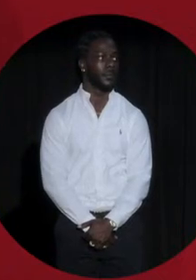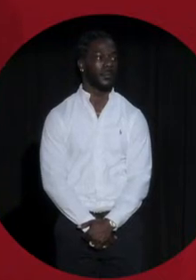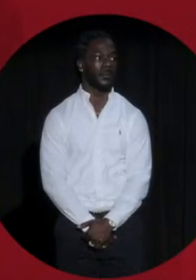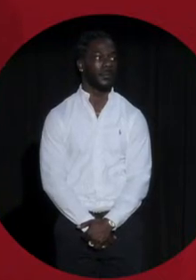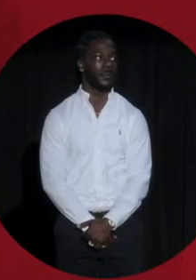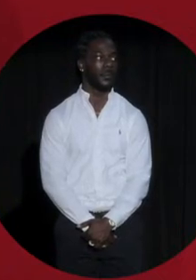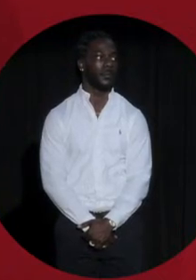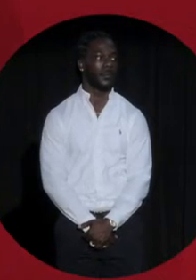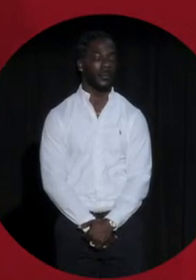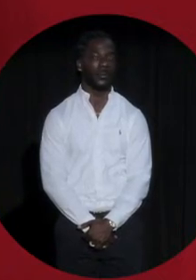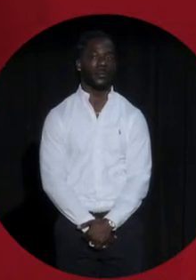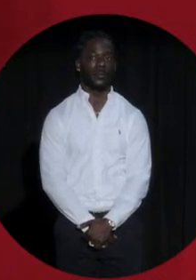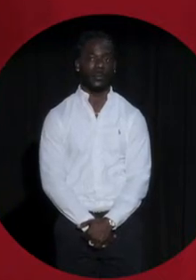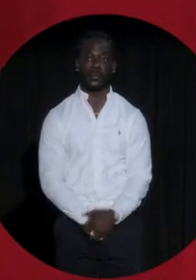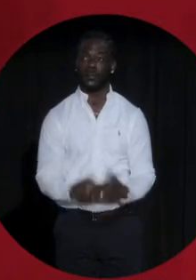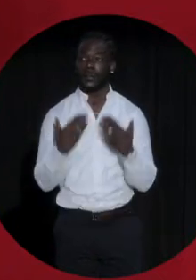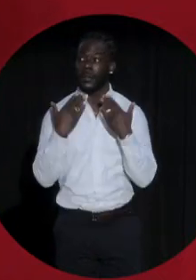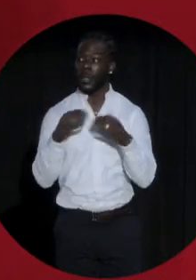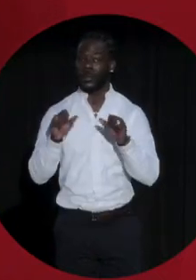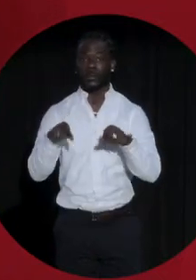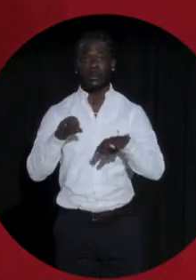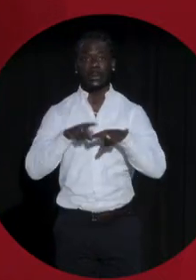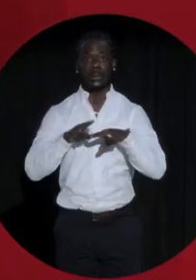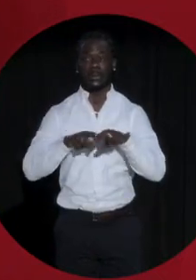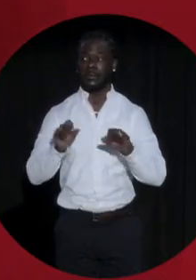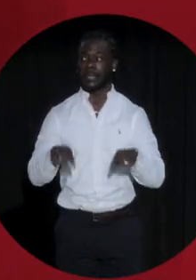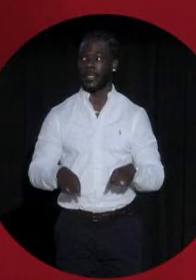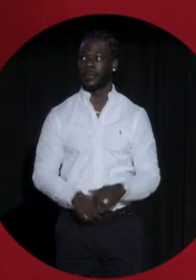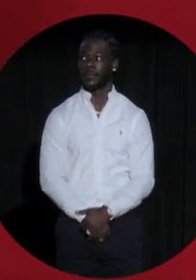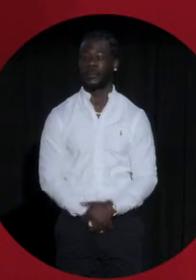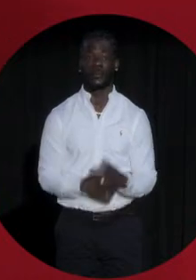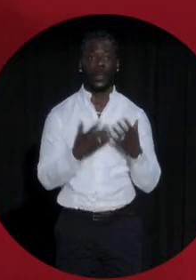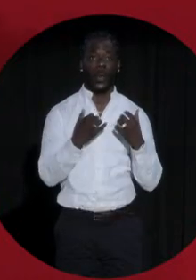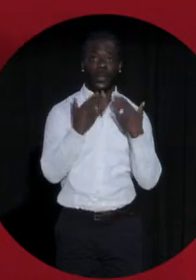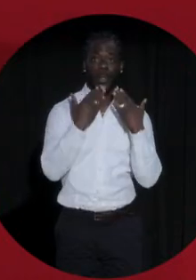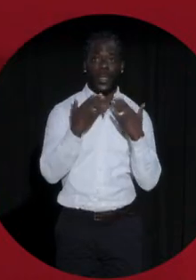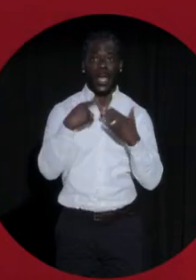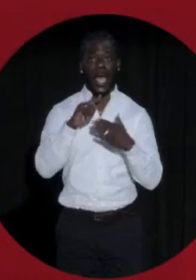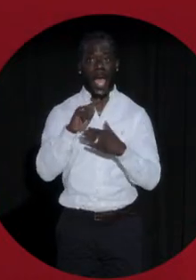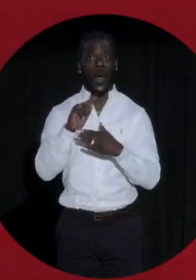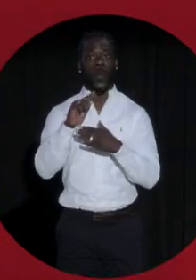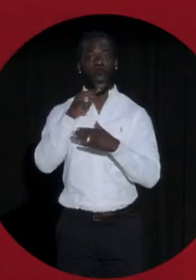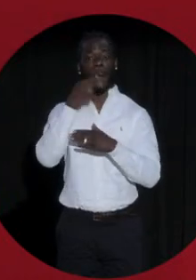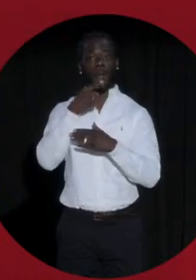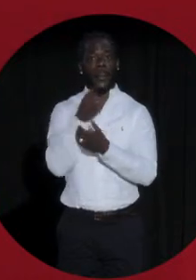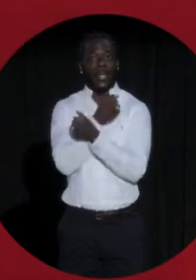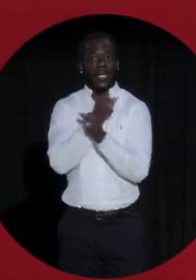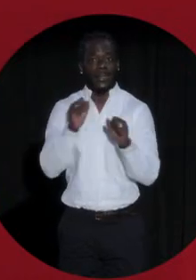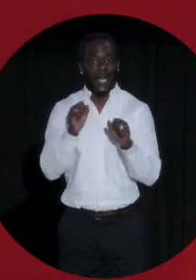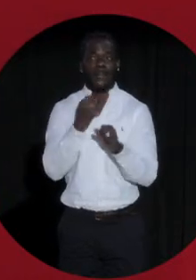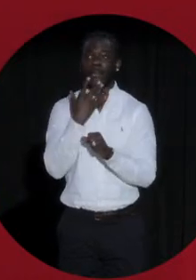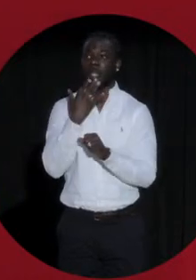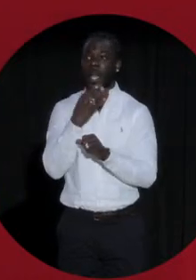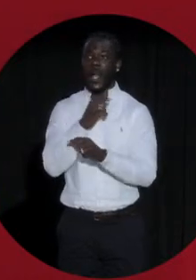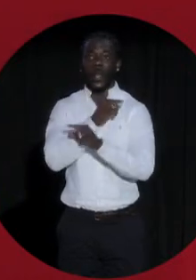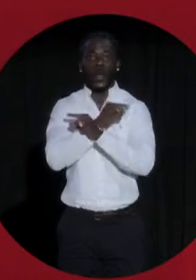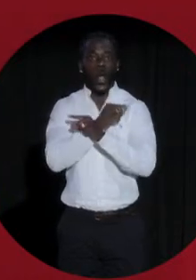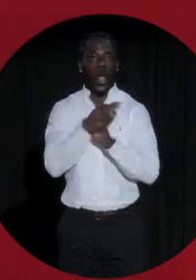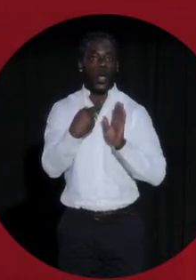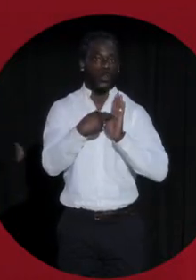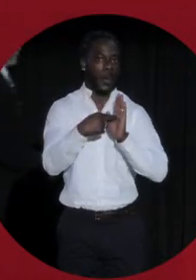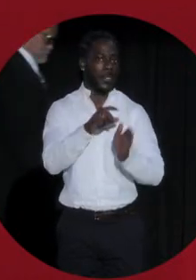Thank you. You may be seated. We do want to thank our public safety color guards representing the